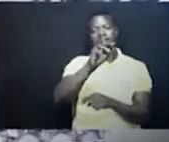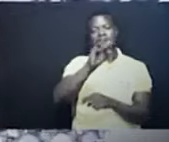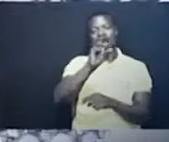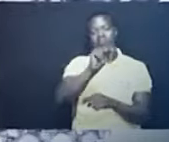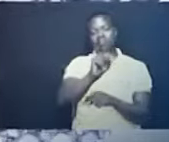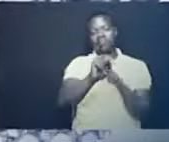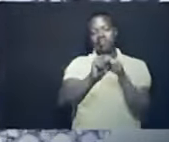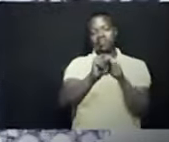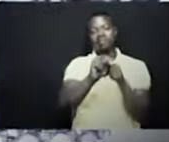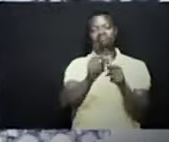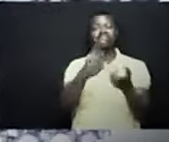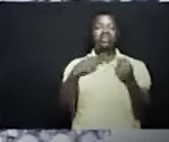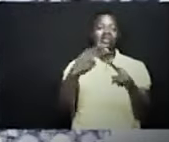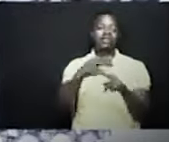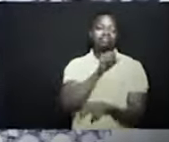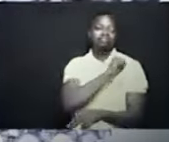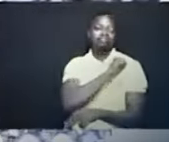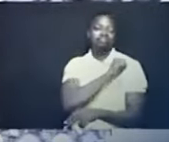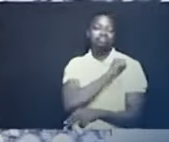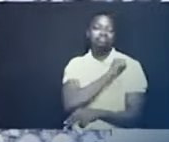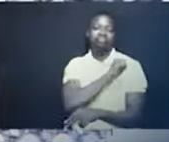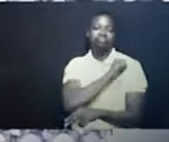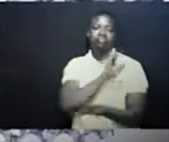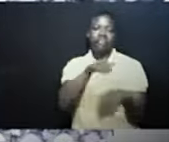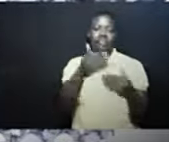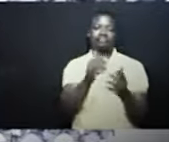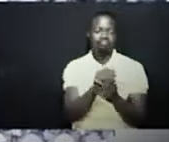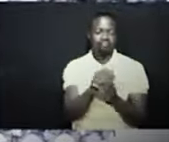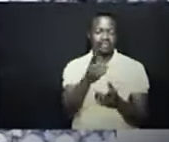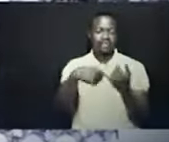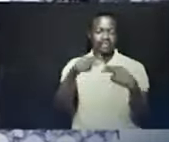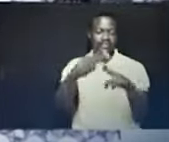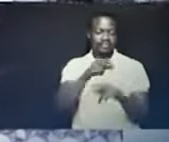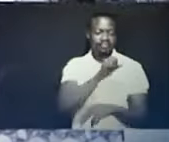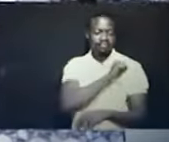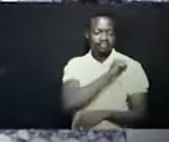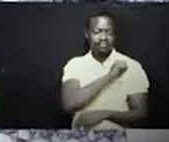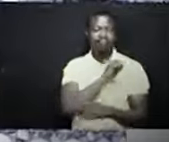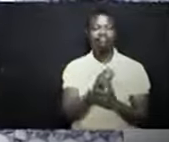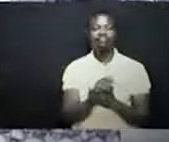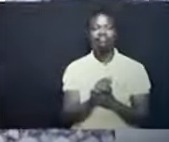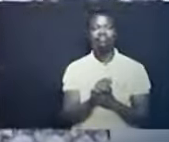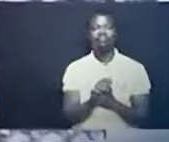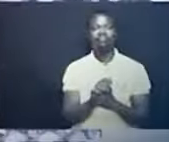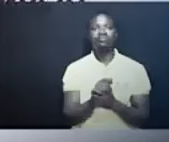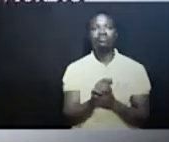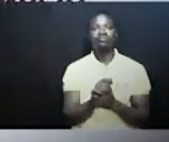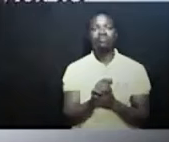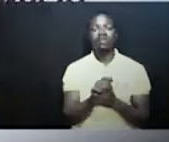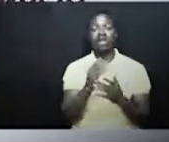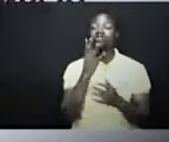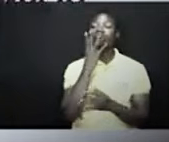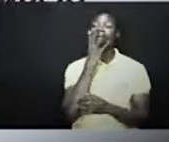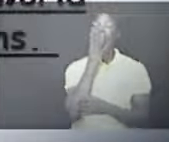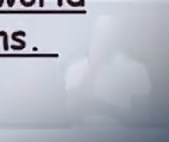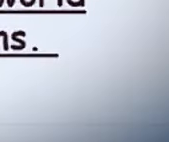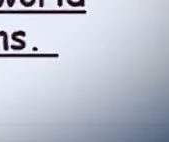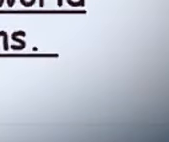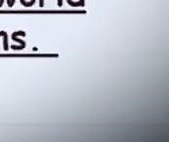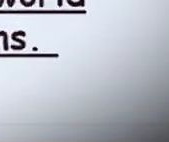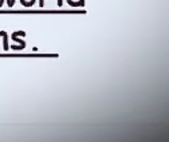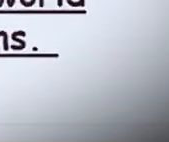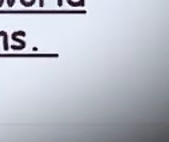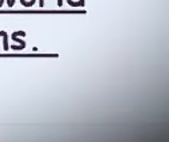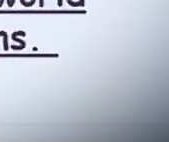Simeon. See, the Jews regarded their own nation as the chosen people.